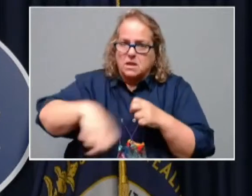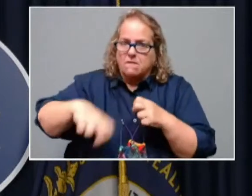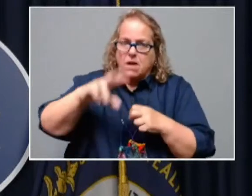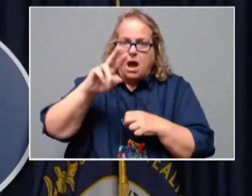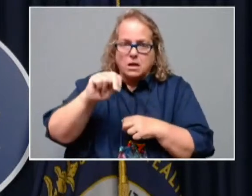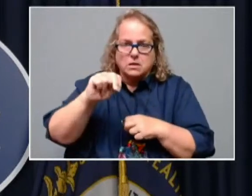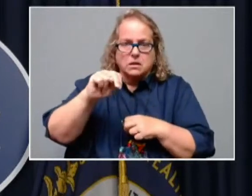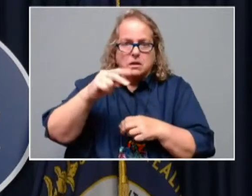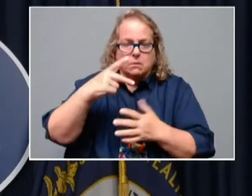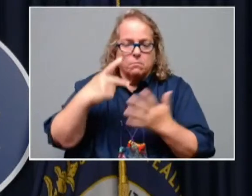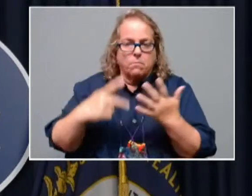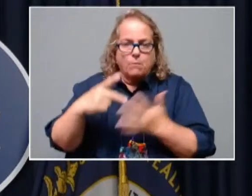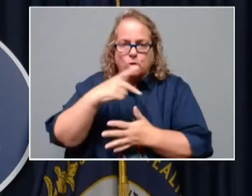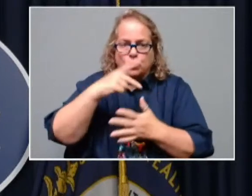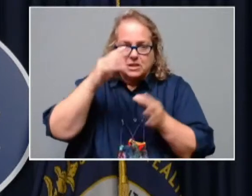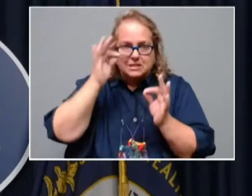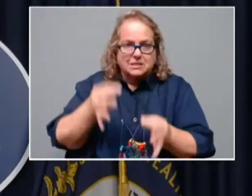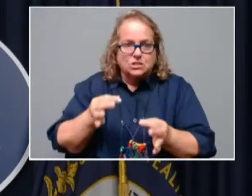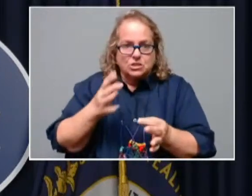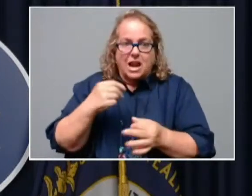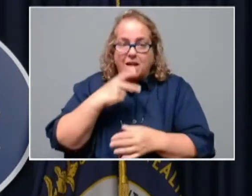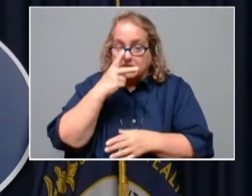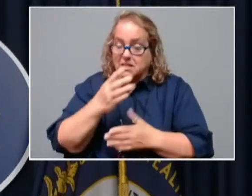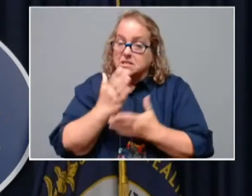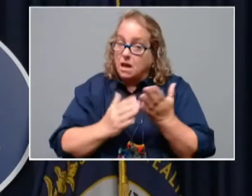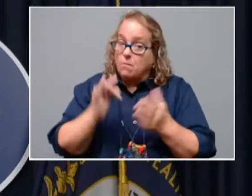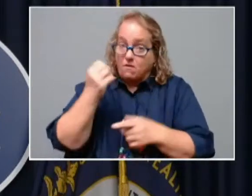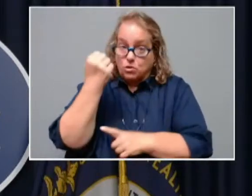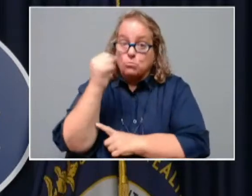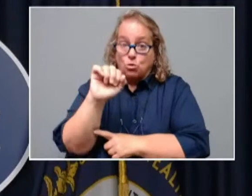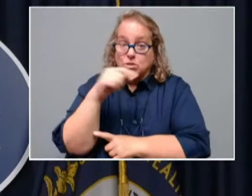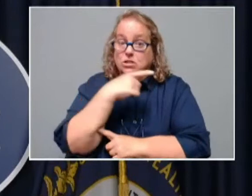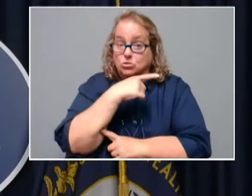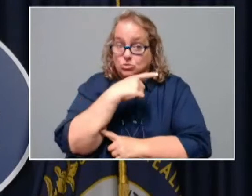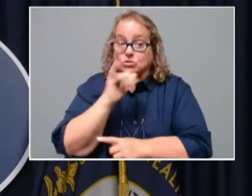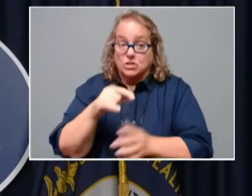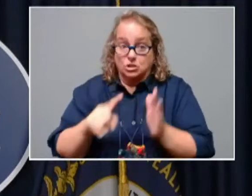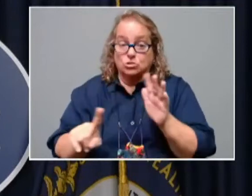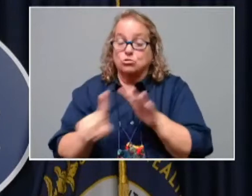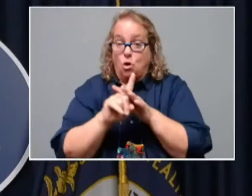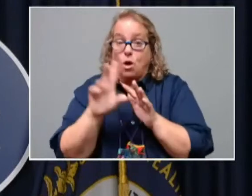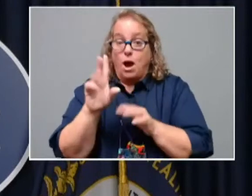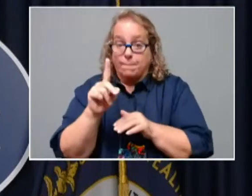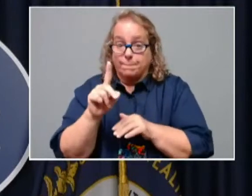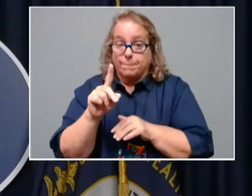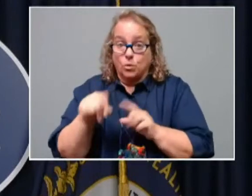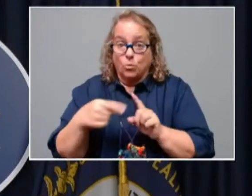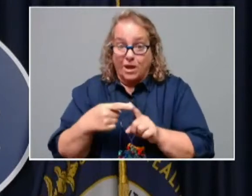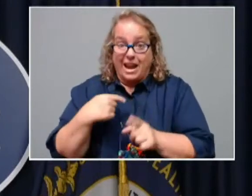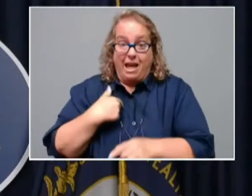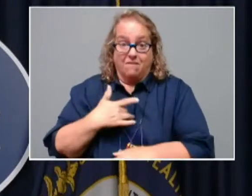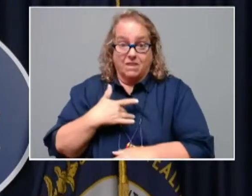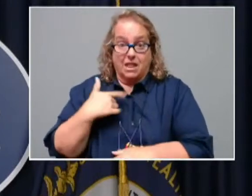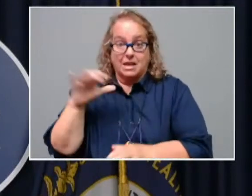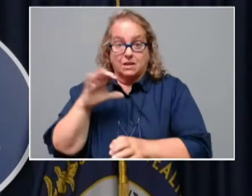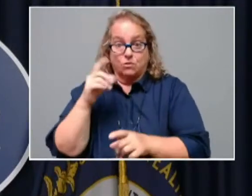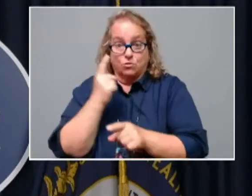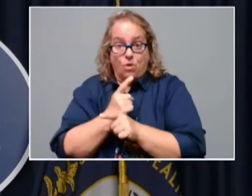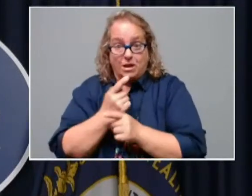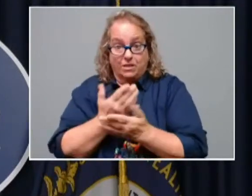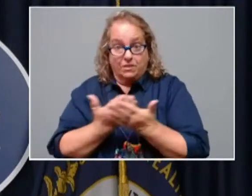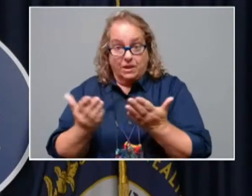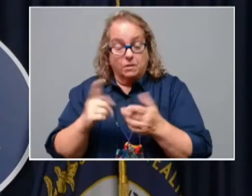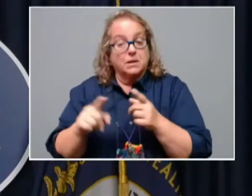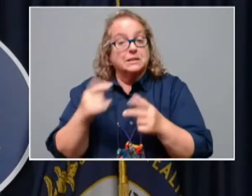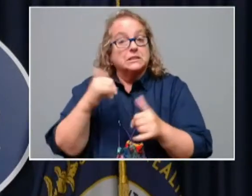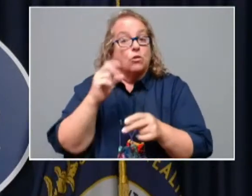And trust me, I've seen some of the protesters that show up when I believe I did the right thing, but it's still the hard thing.